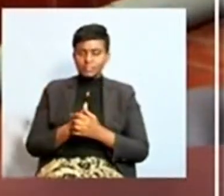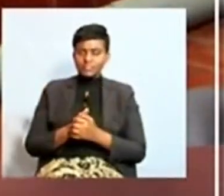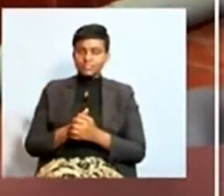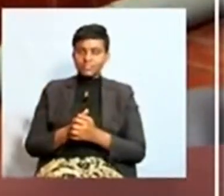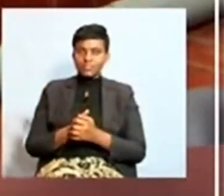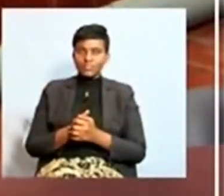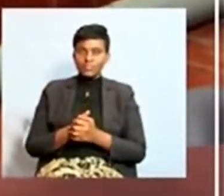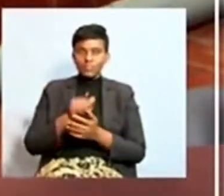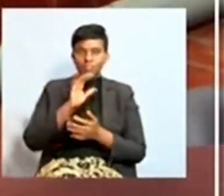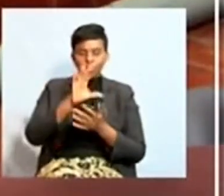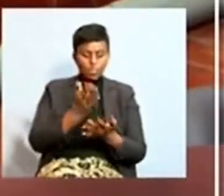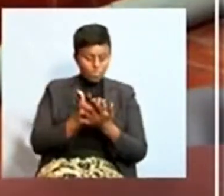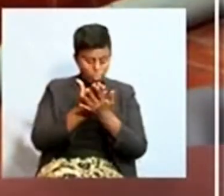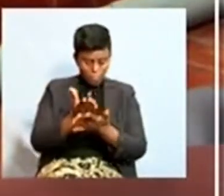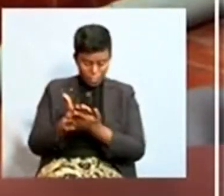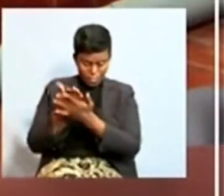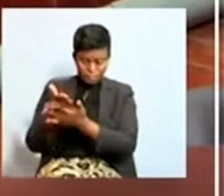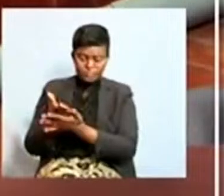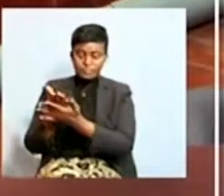your submission